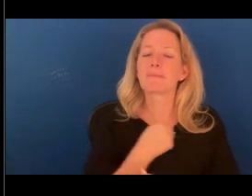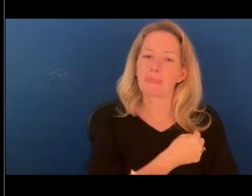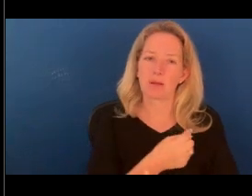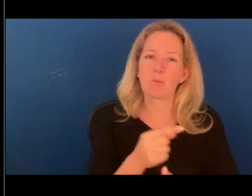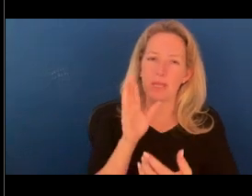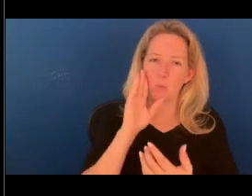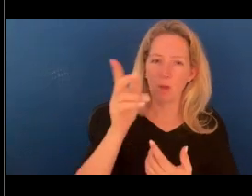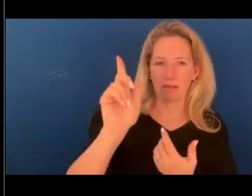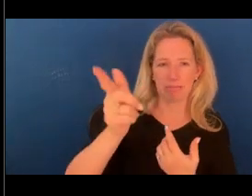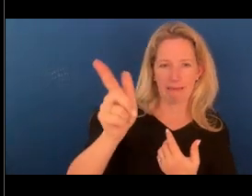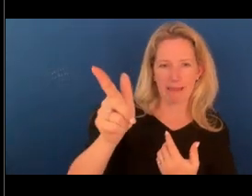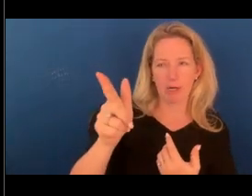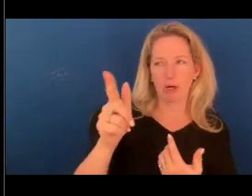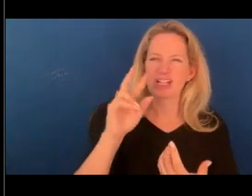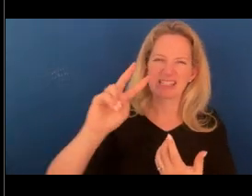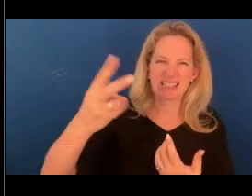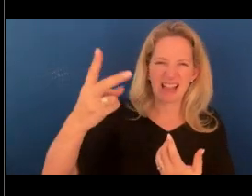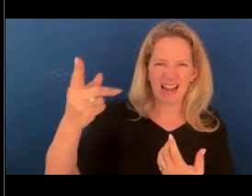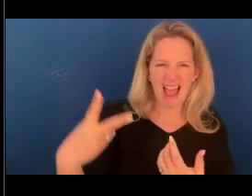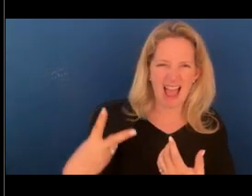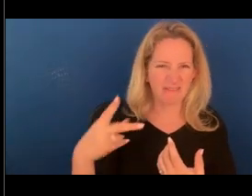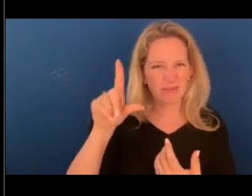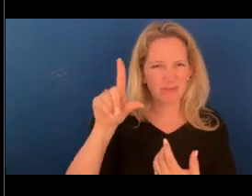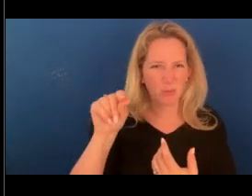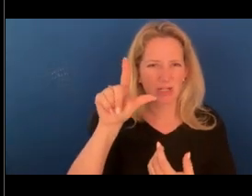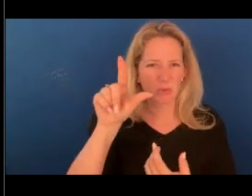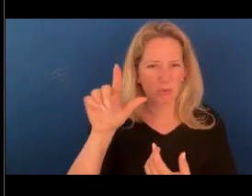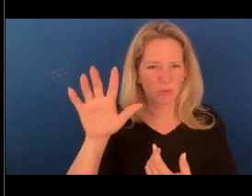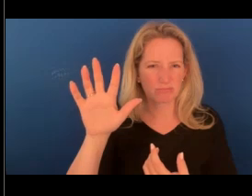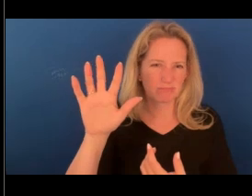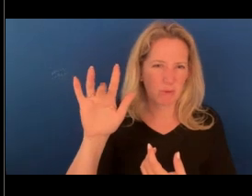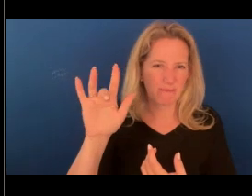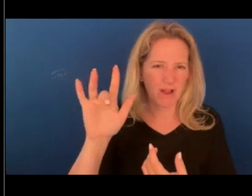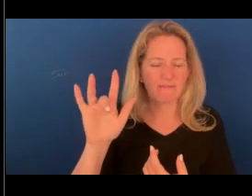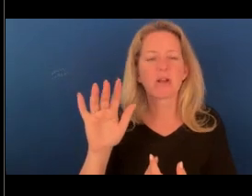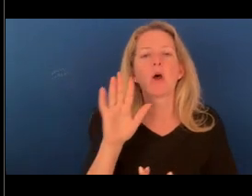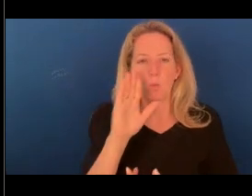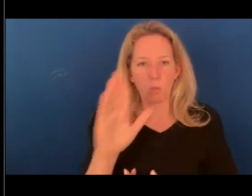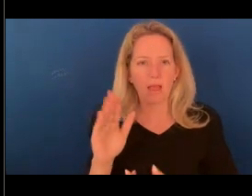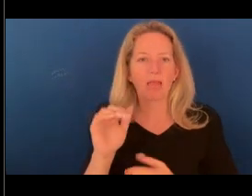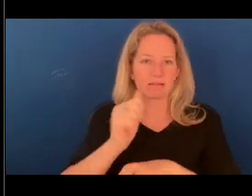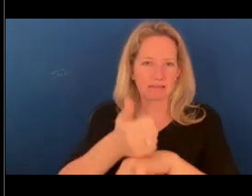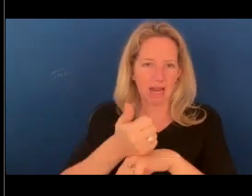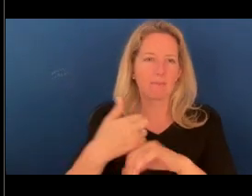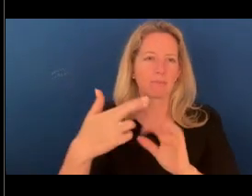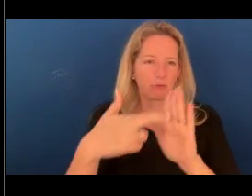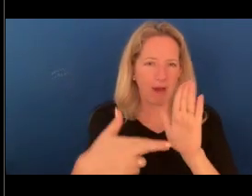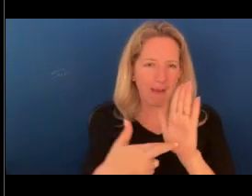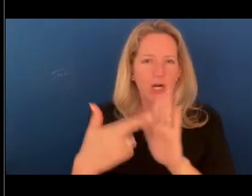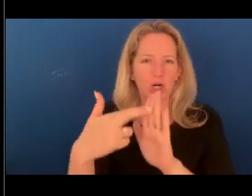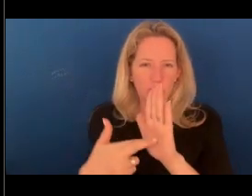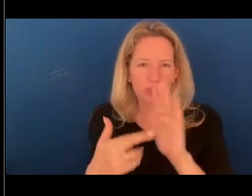later in, I would say in the second half of 2025, we will have our parameters established,